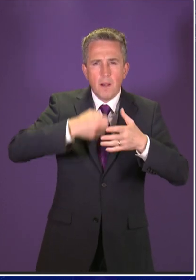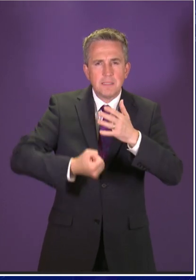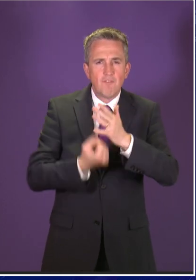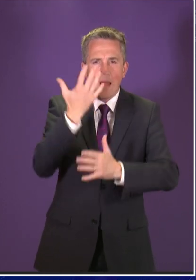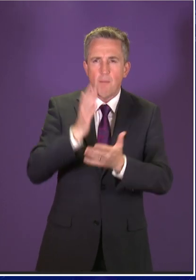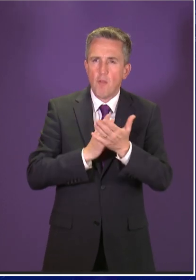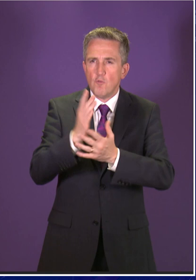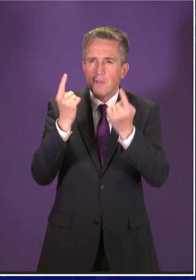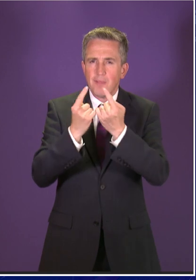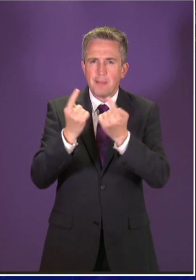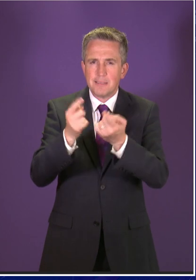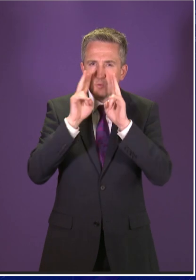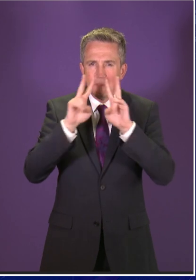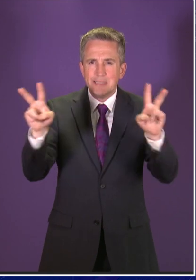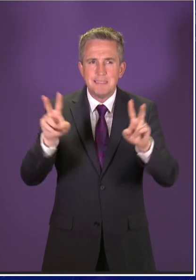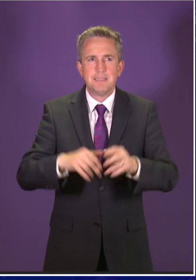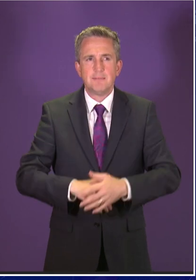or she sees.